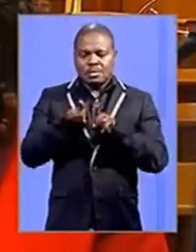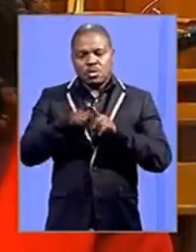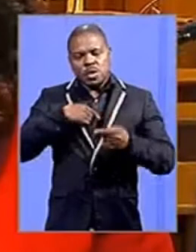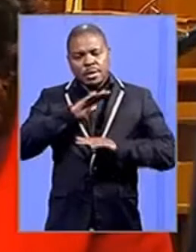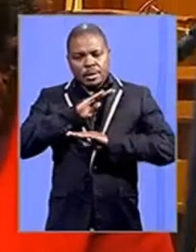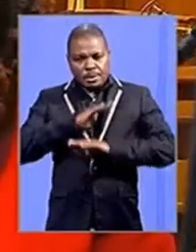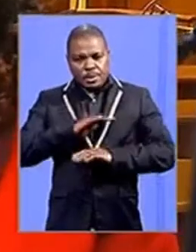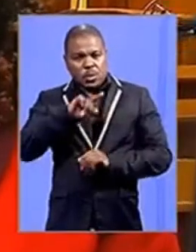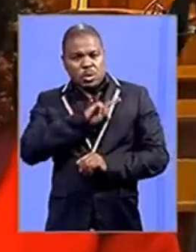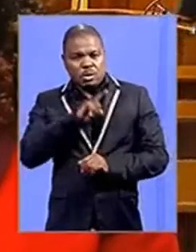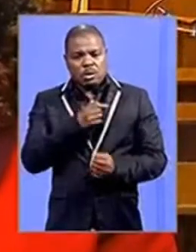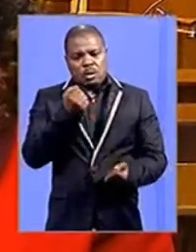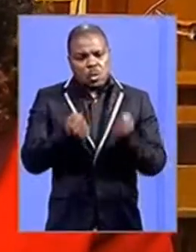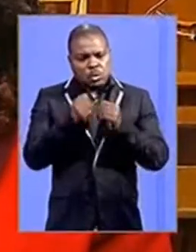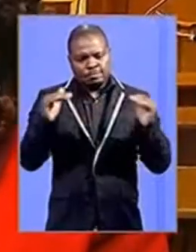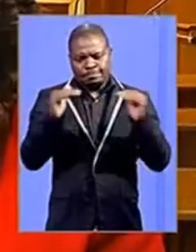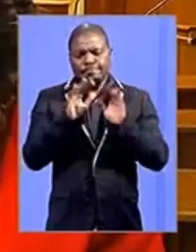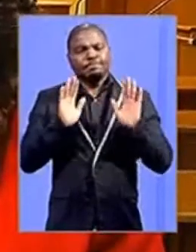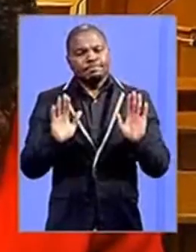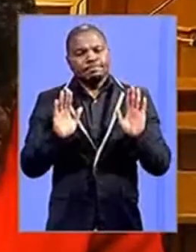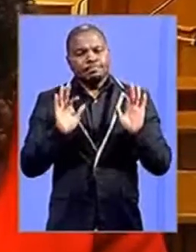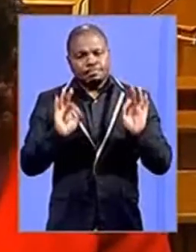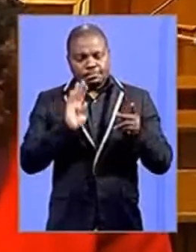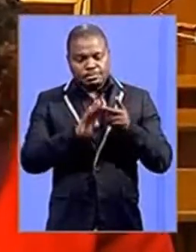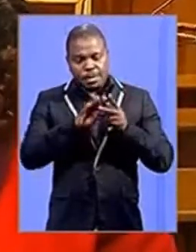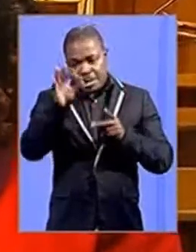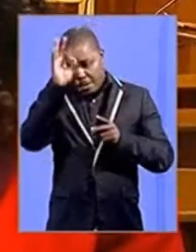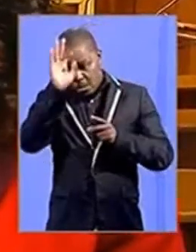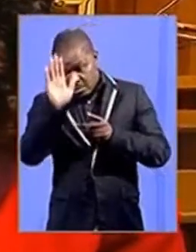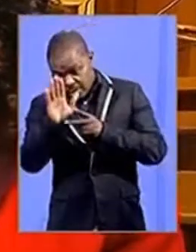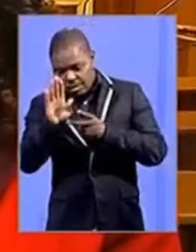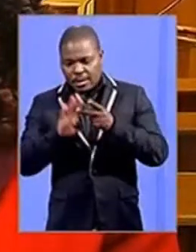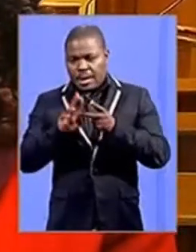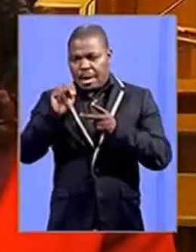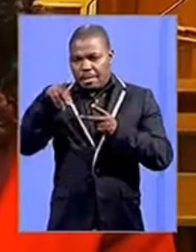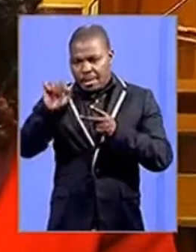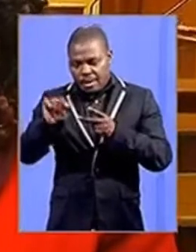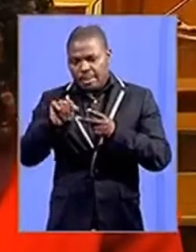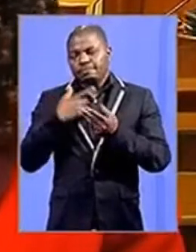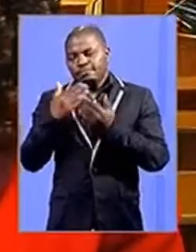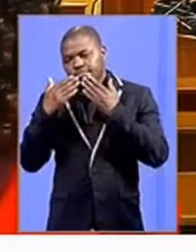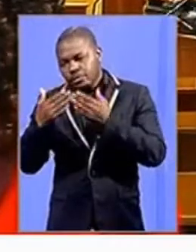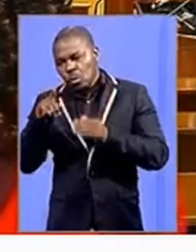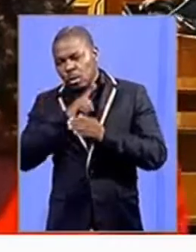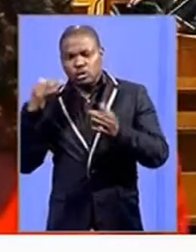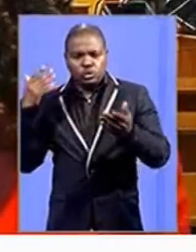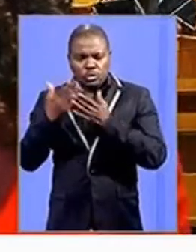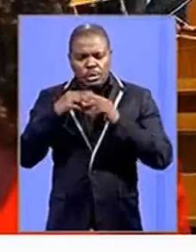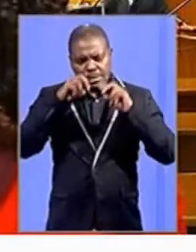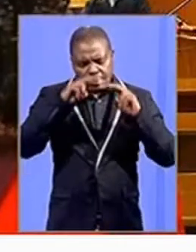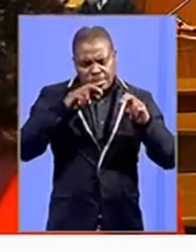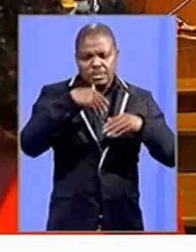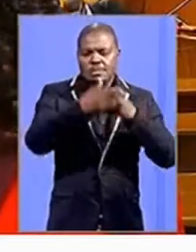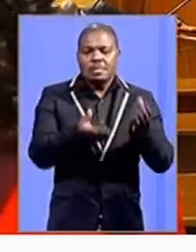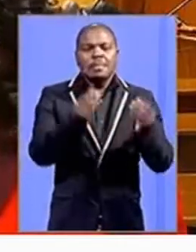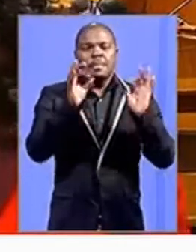gore molao o tšere karolo le go tšea sebaka se re lebogiše maphodisa a rena le ba NPA go ba re fitlhišitše mo re fitlhileng gona le kgono at least